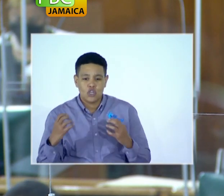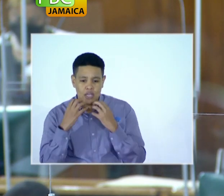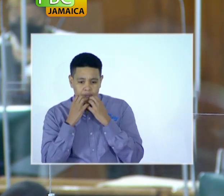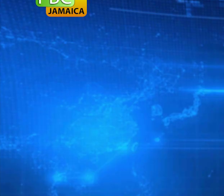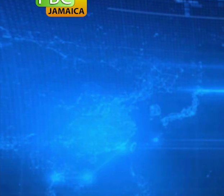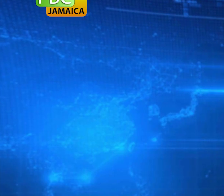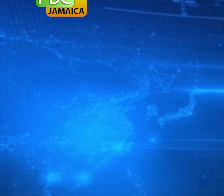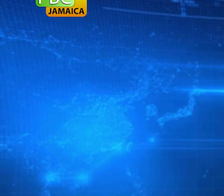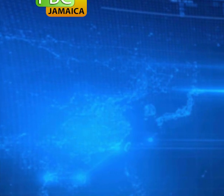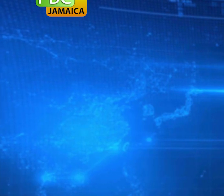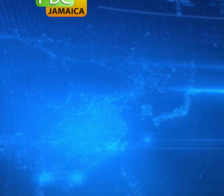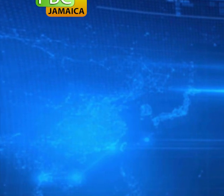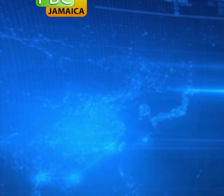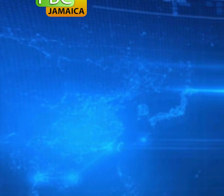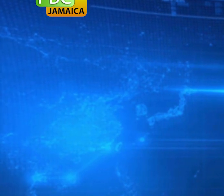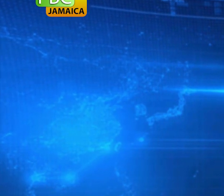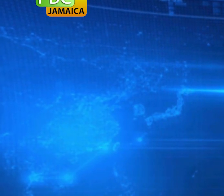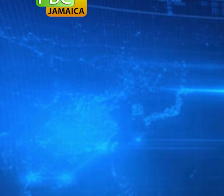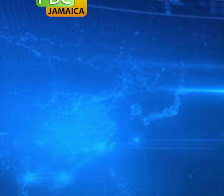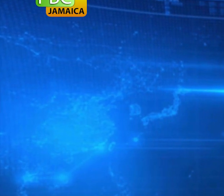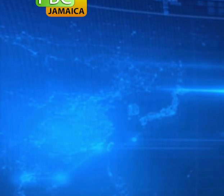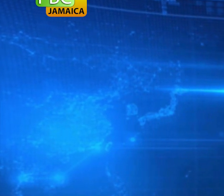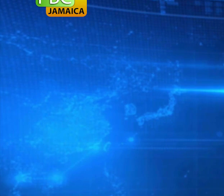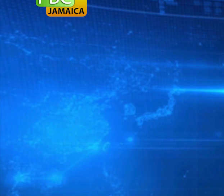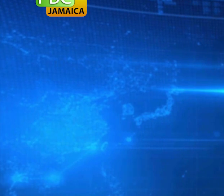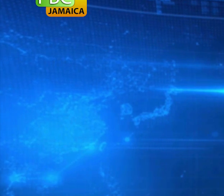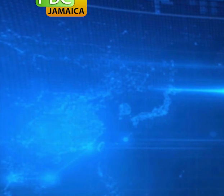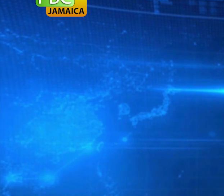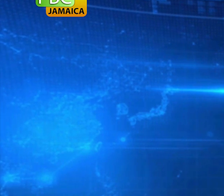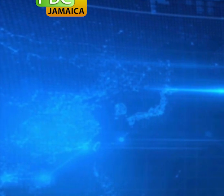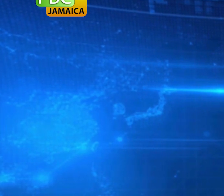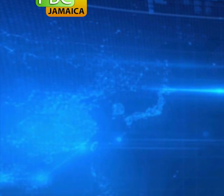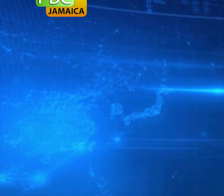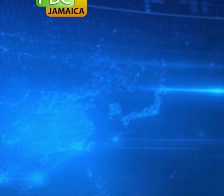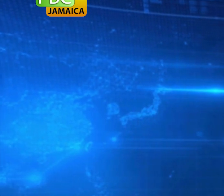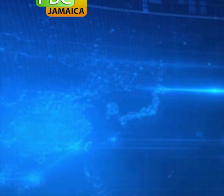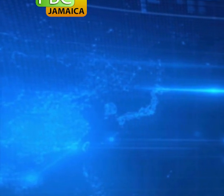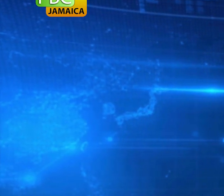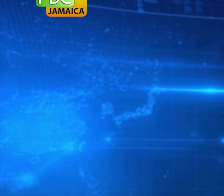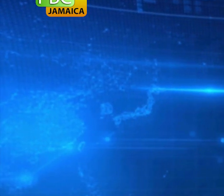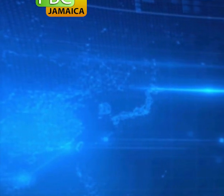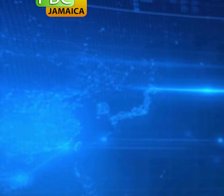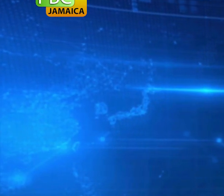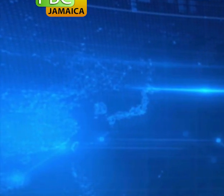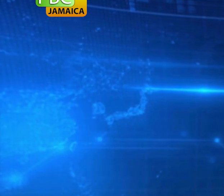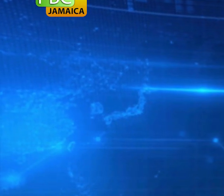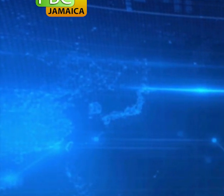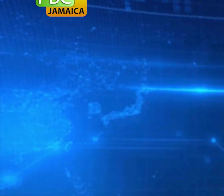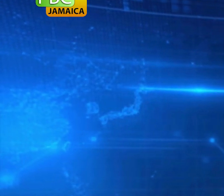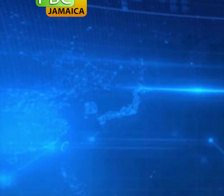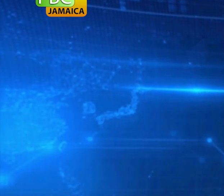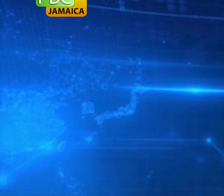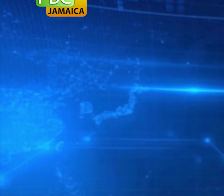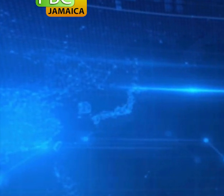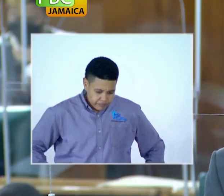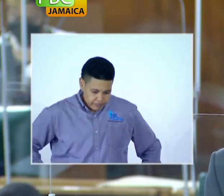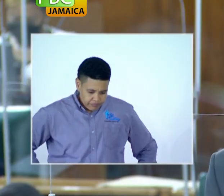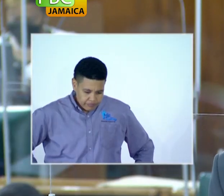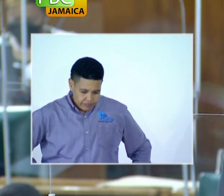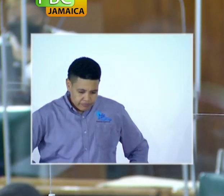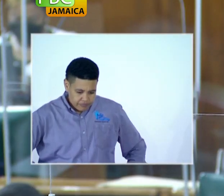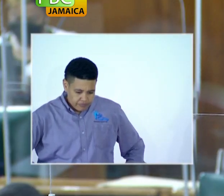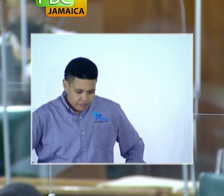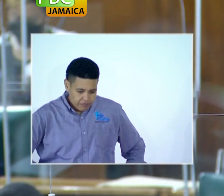these areas. He shared that 100 acres of land has been transferred to the JDF to assist in their fight.